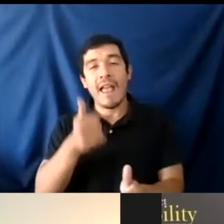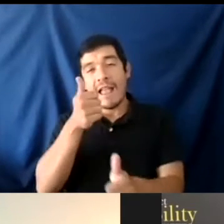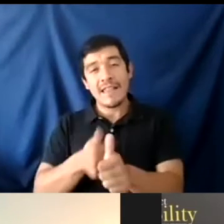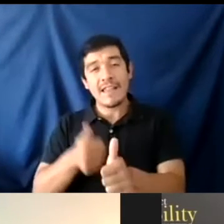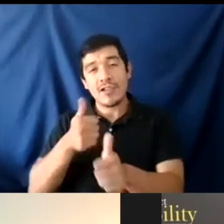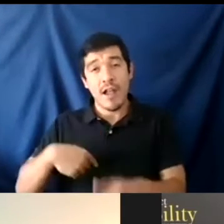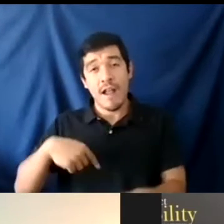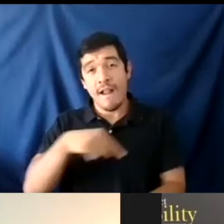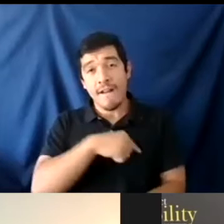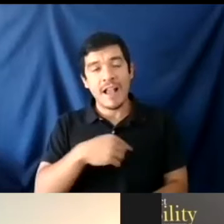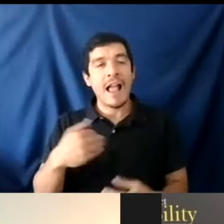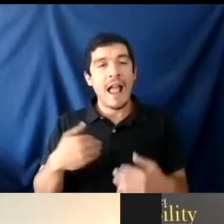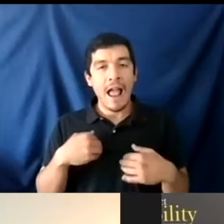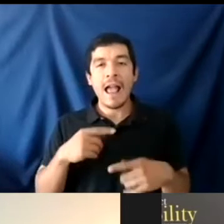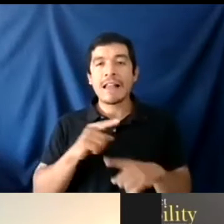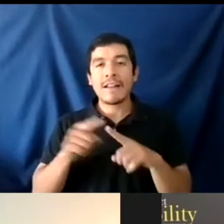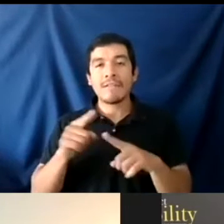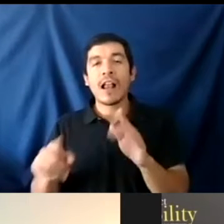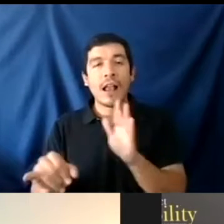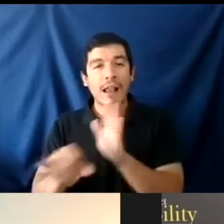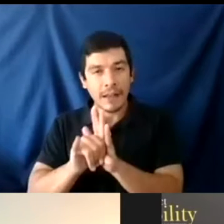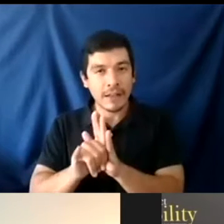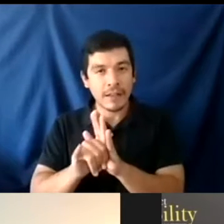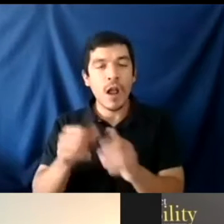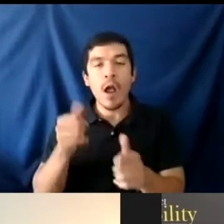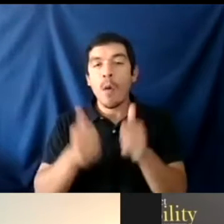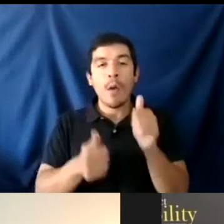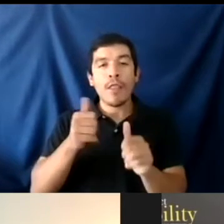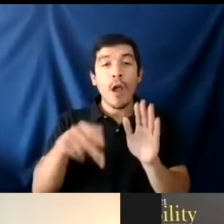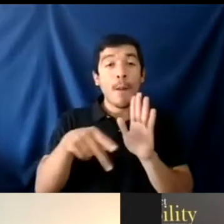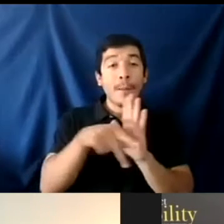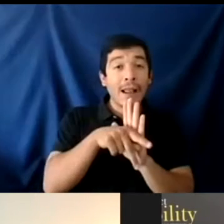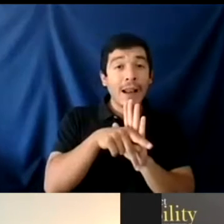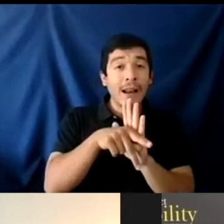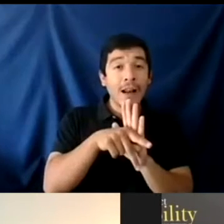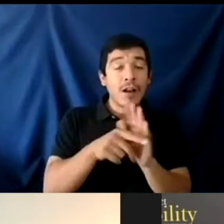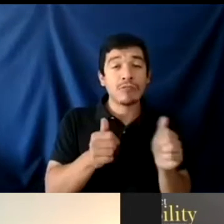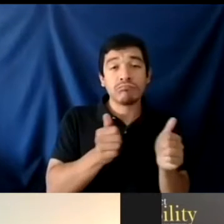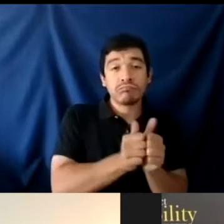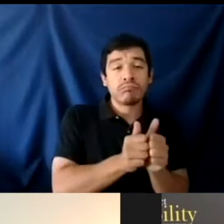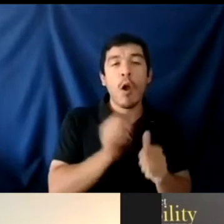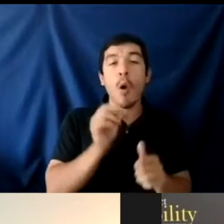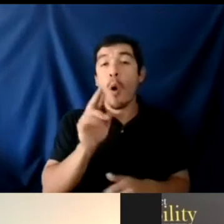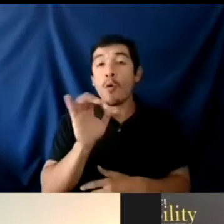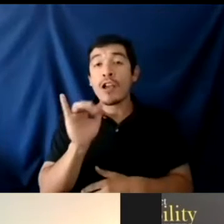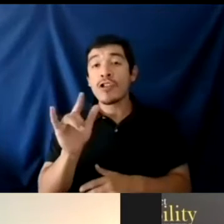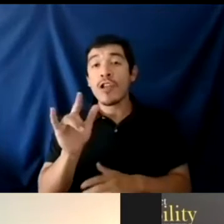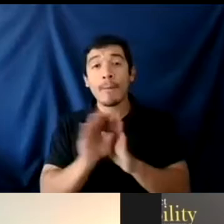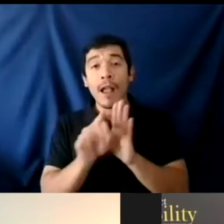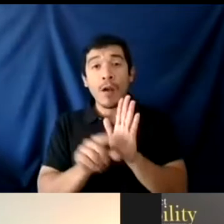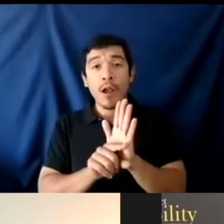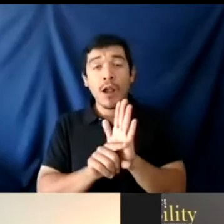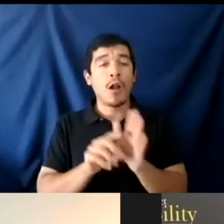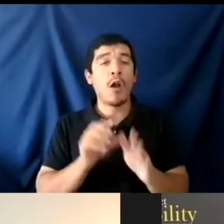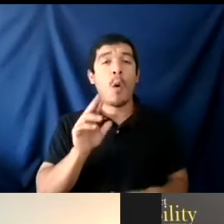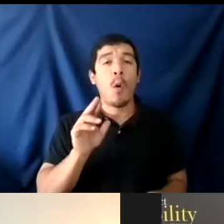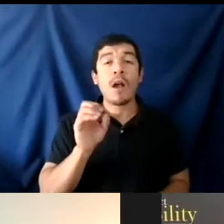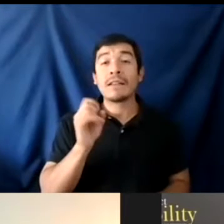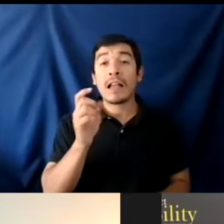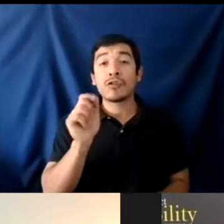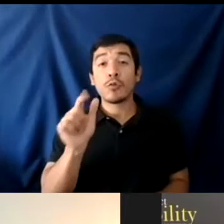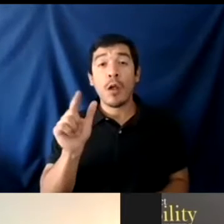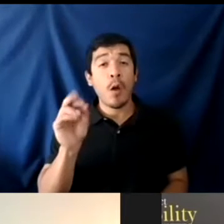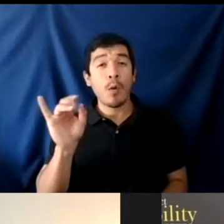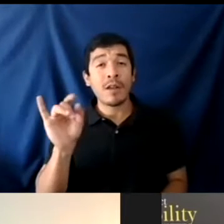us has multiple identities, whether it's political affiliation, racial background, sexual orientation, and